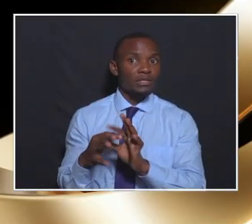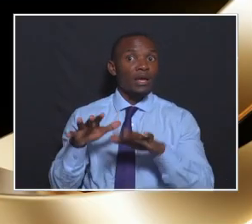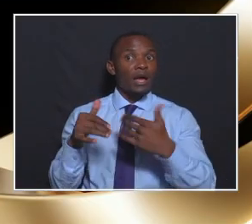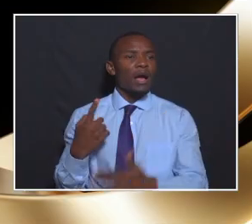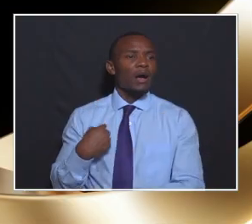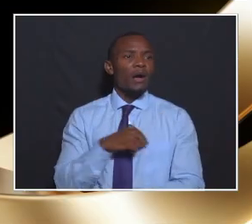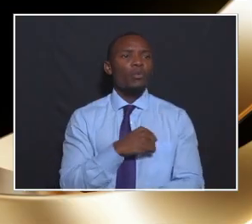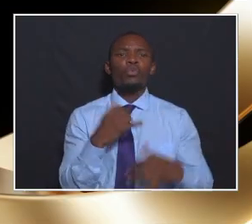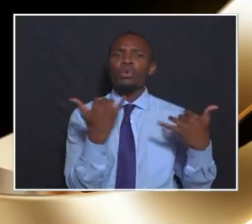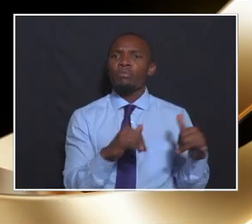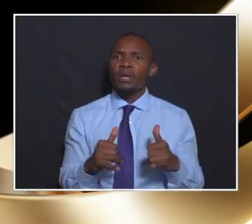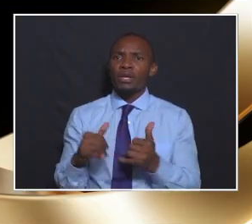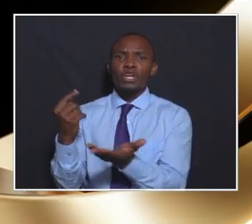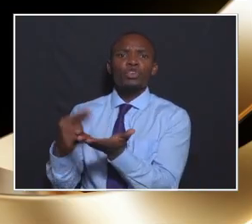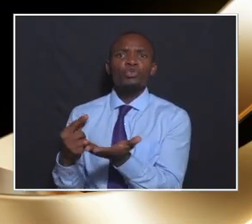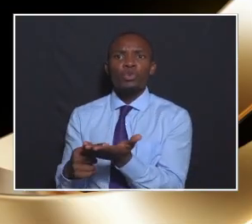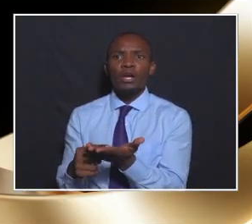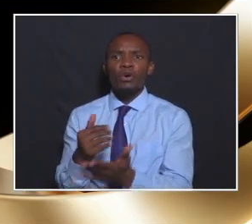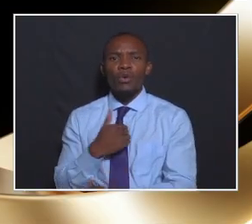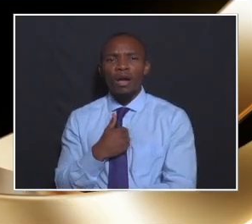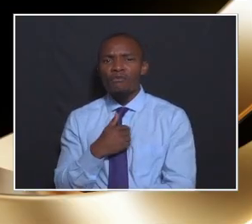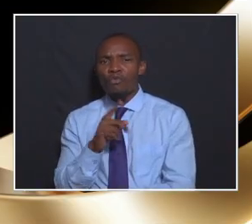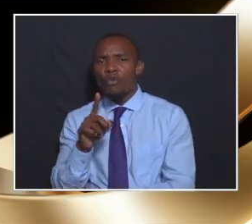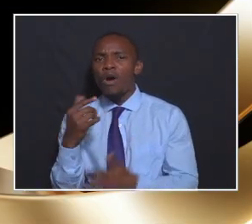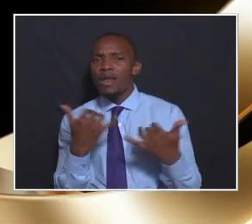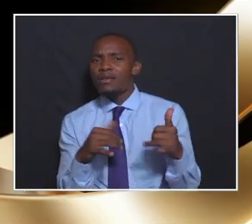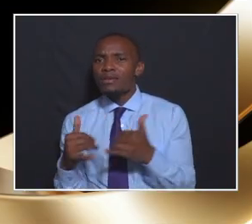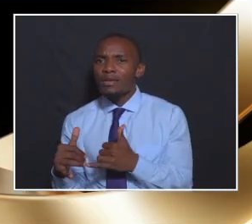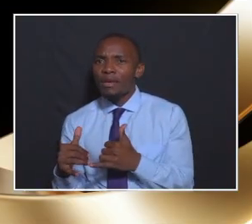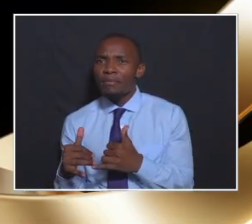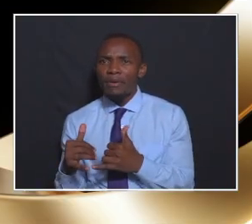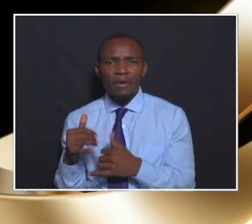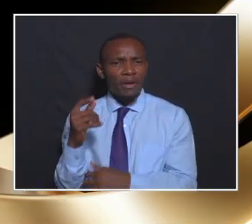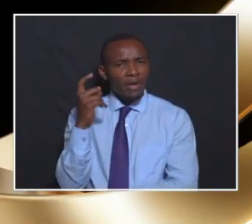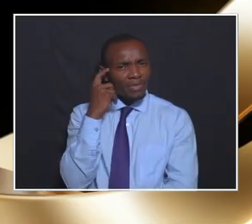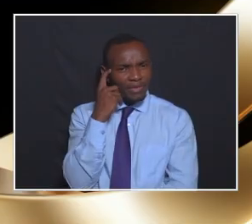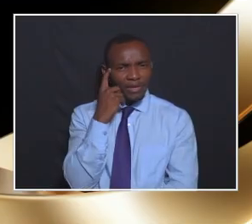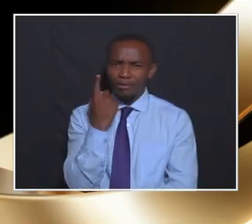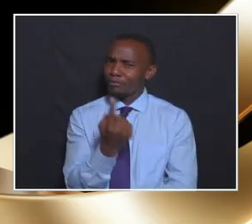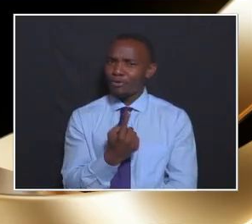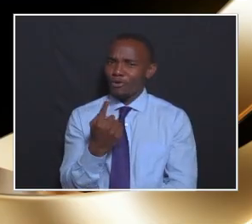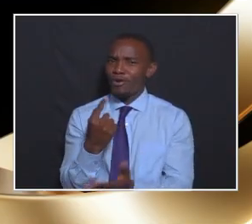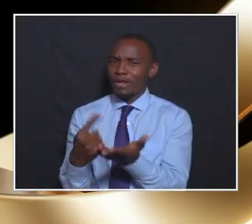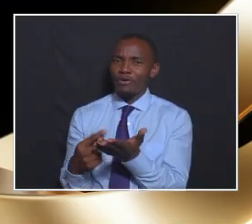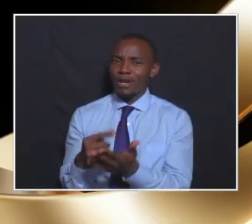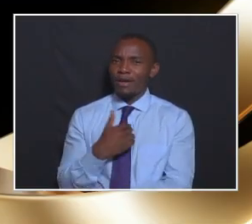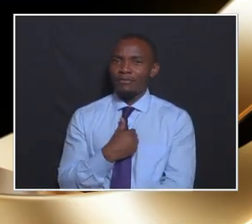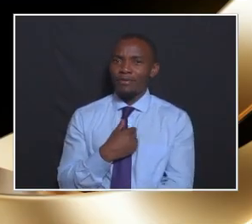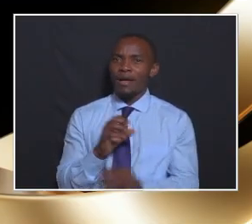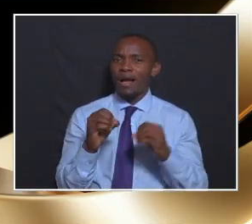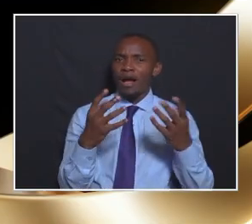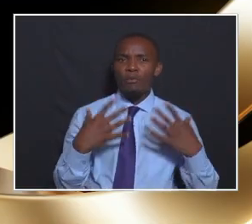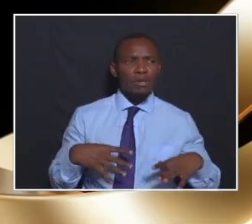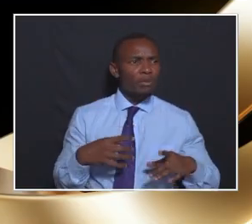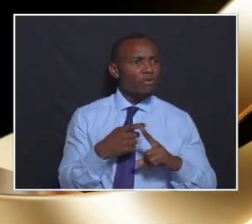play. In Uganda, we have a game called Dul. I think it's only for us in Uganda. How many people are here